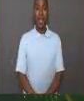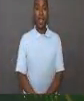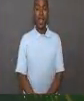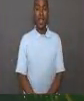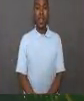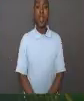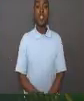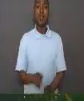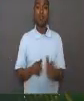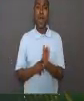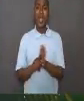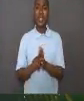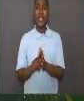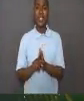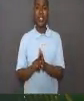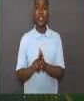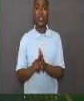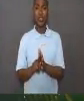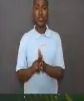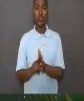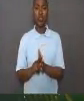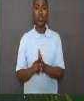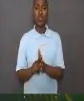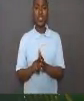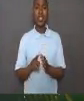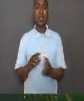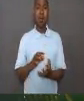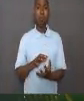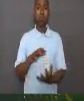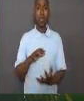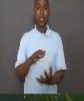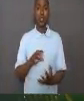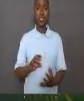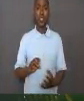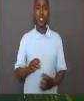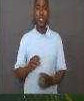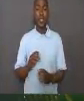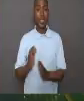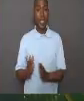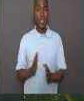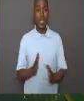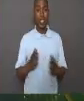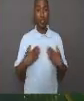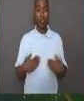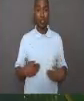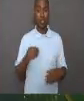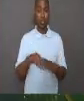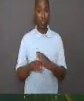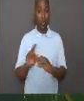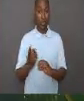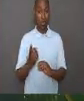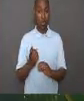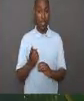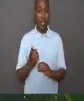If the parasite has already formed cysts, it may take surgery